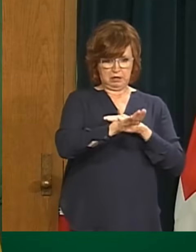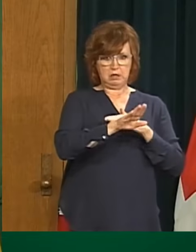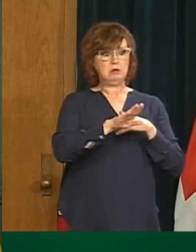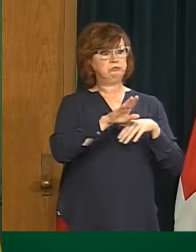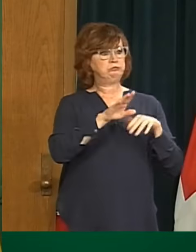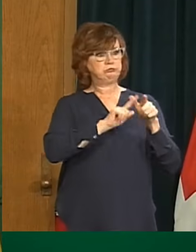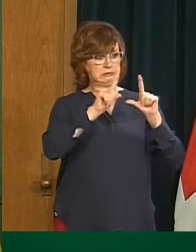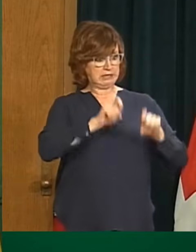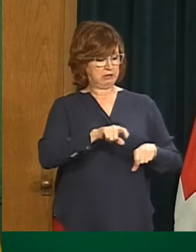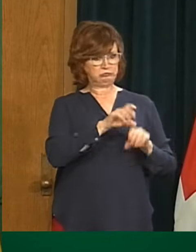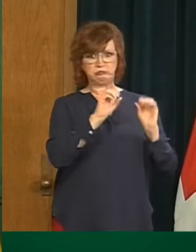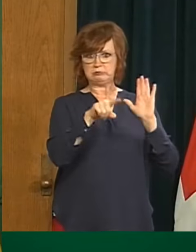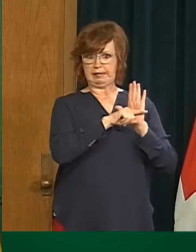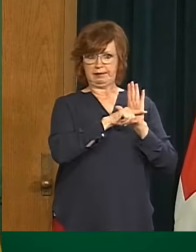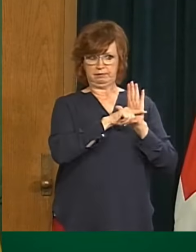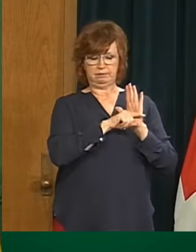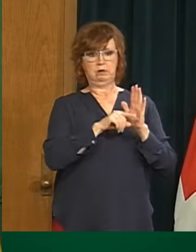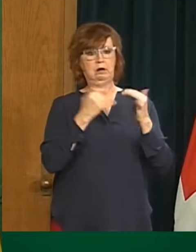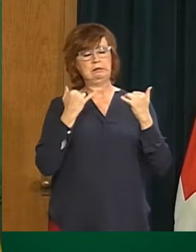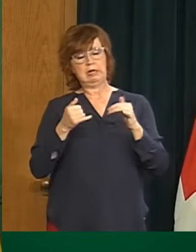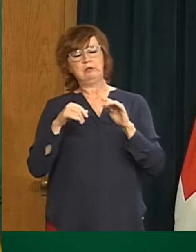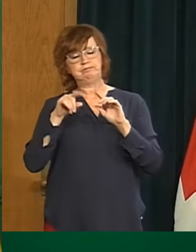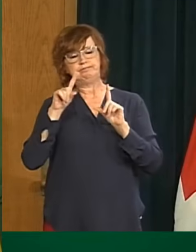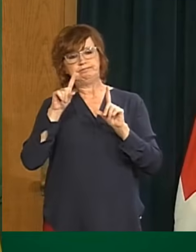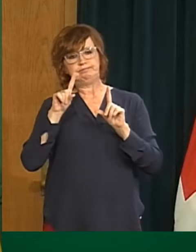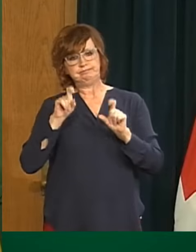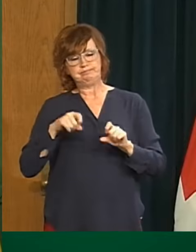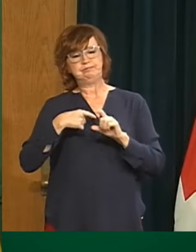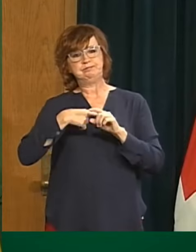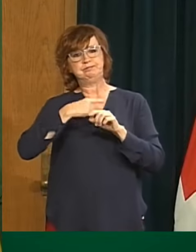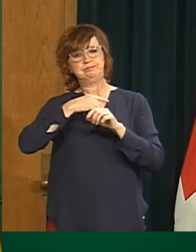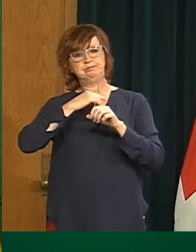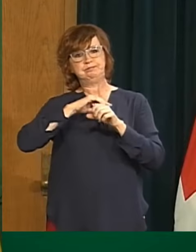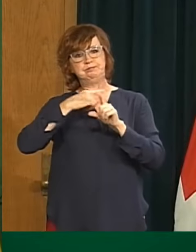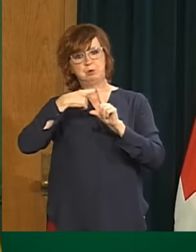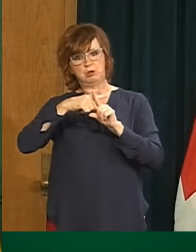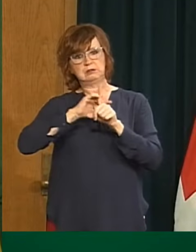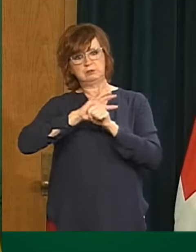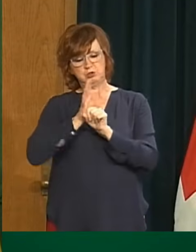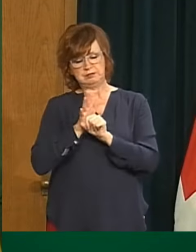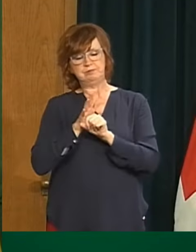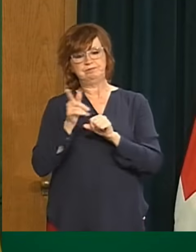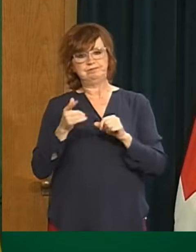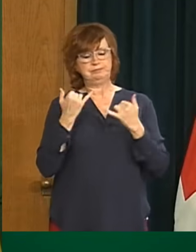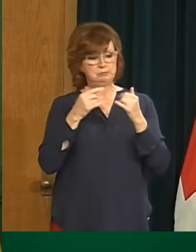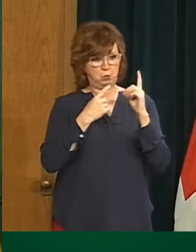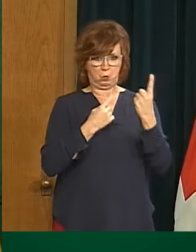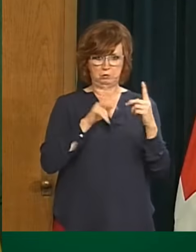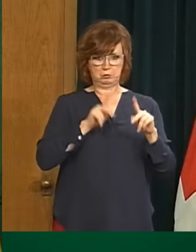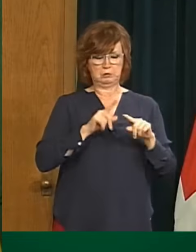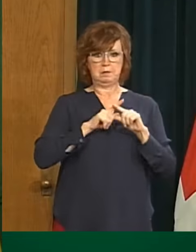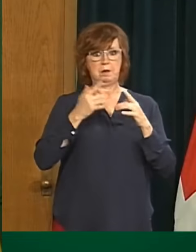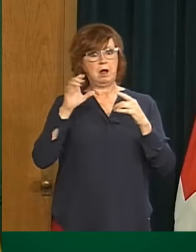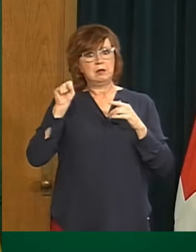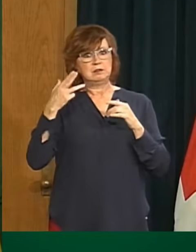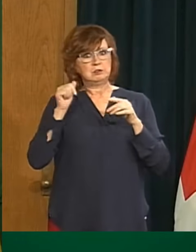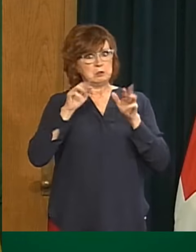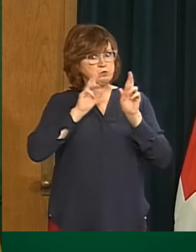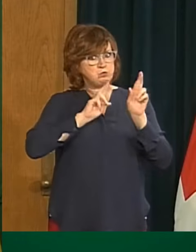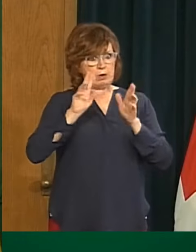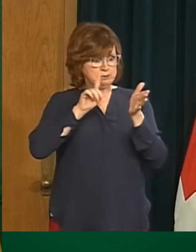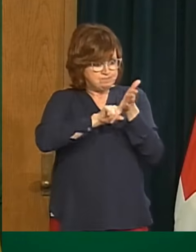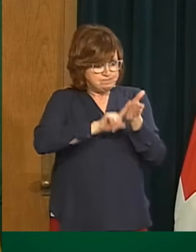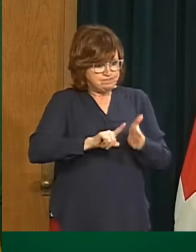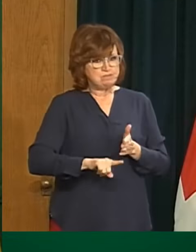The SHA has clear protocols for dealing with this kind of situation in a health facility, and they are following those protocols to protect the patients,